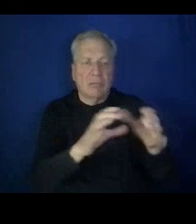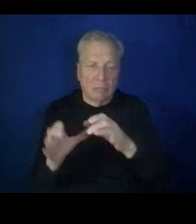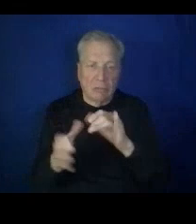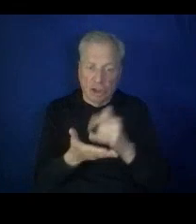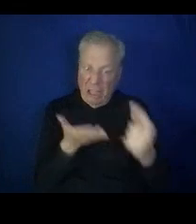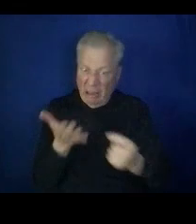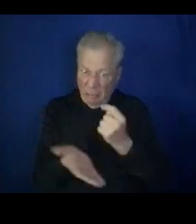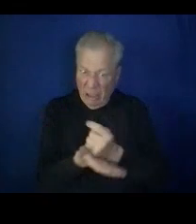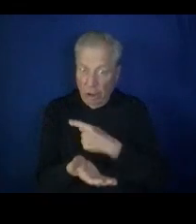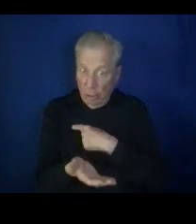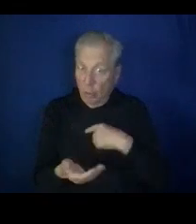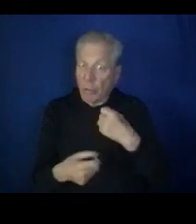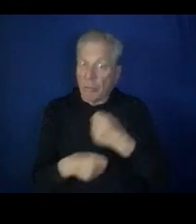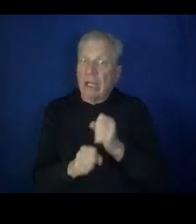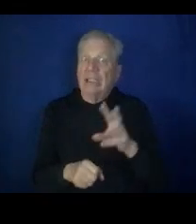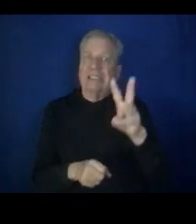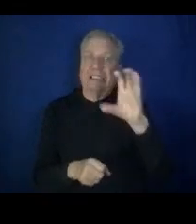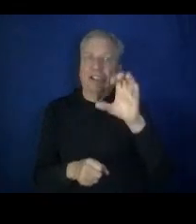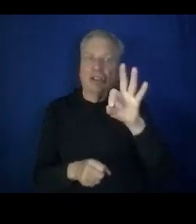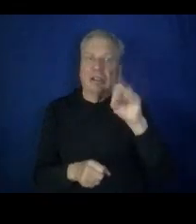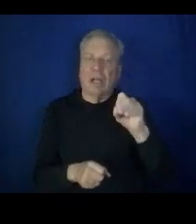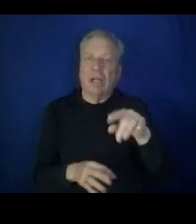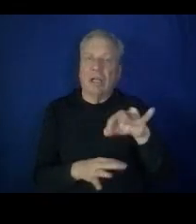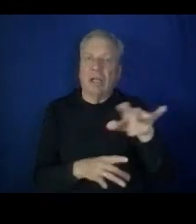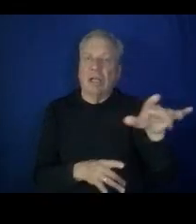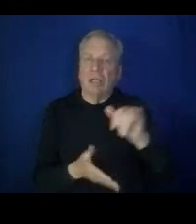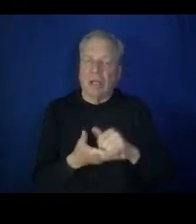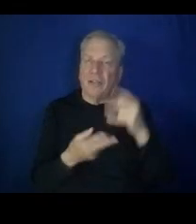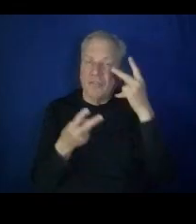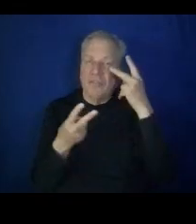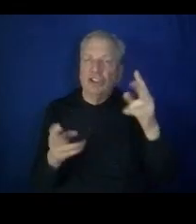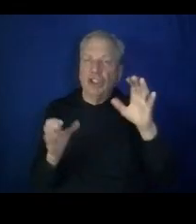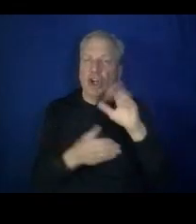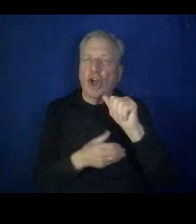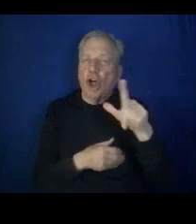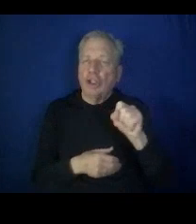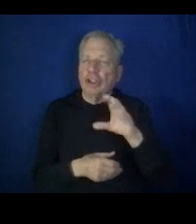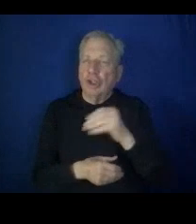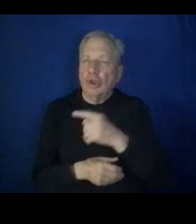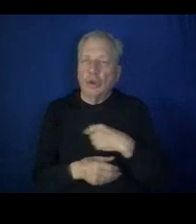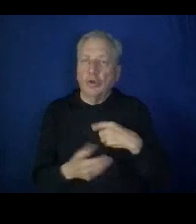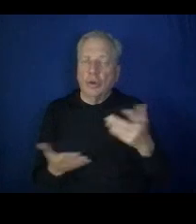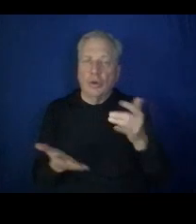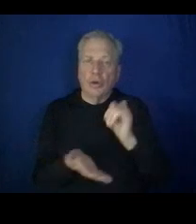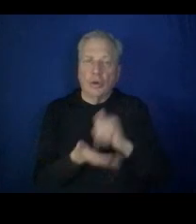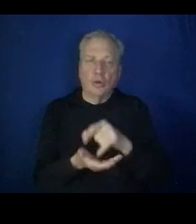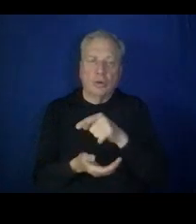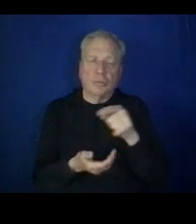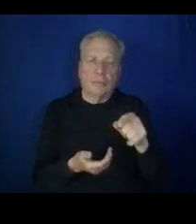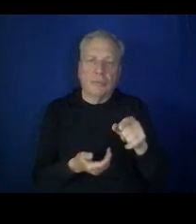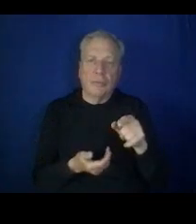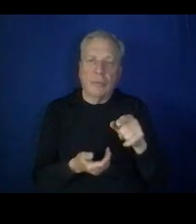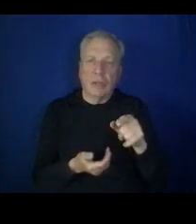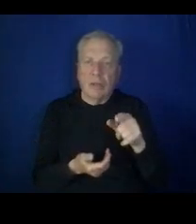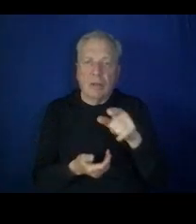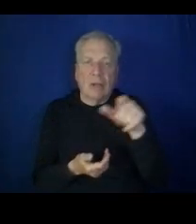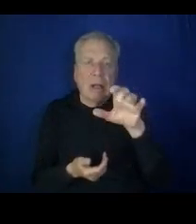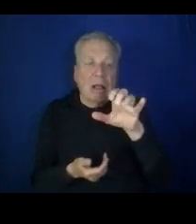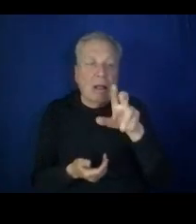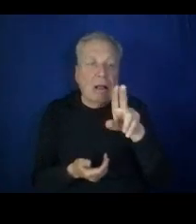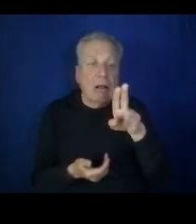period, we've produced 690 grizzly bear cubs. So those surviving cubs then